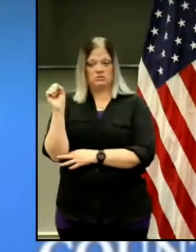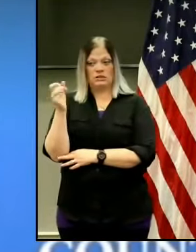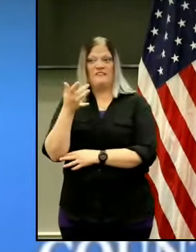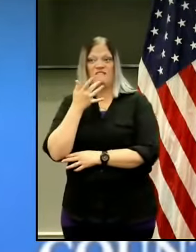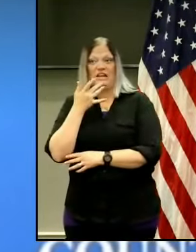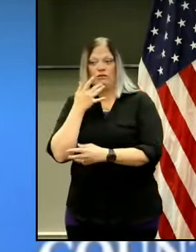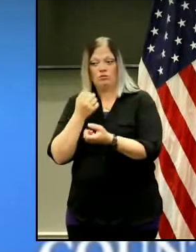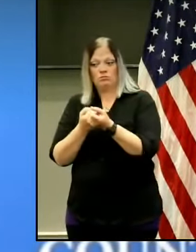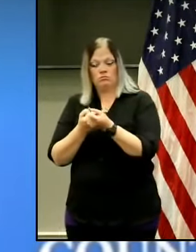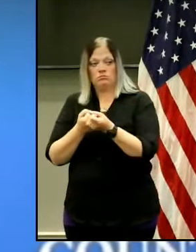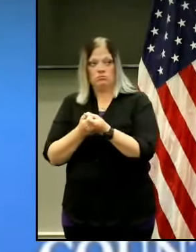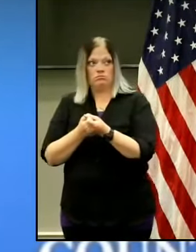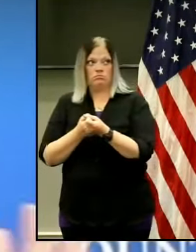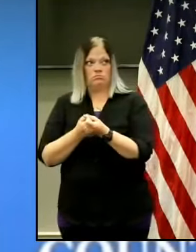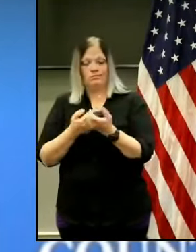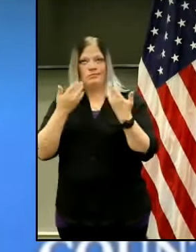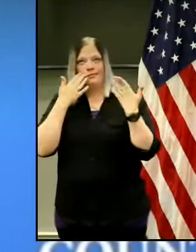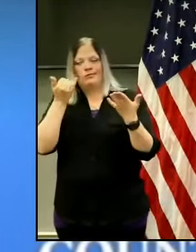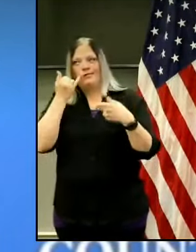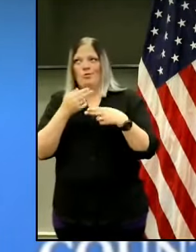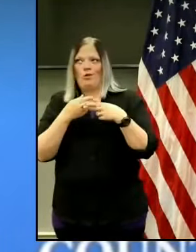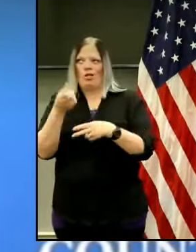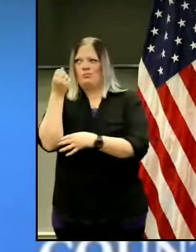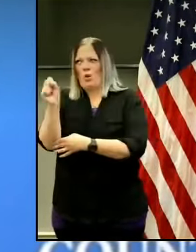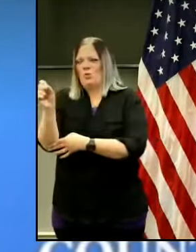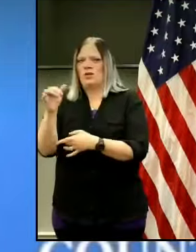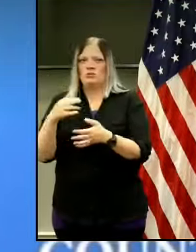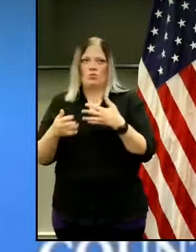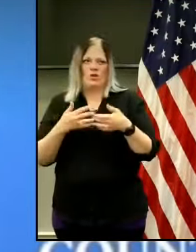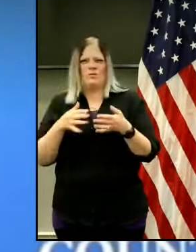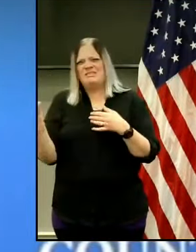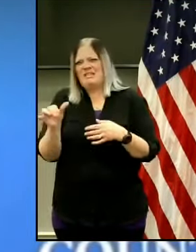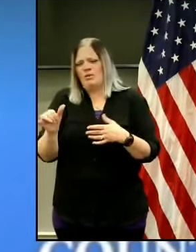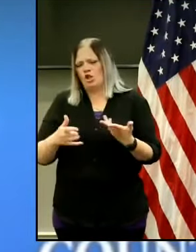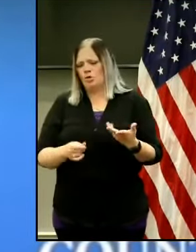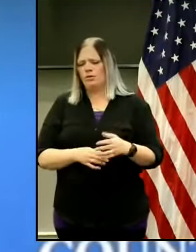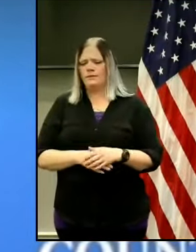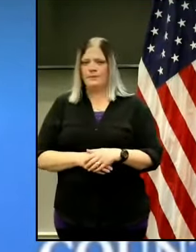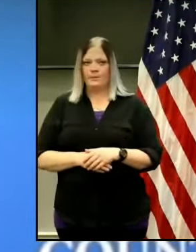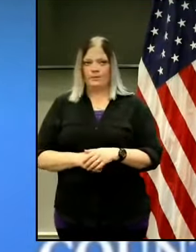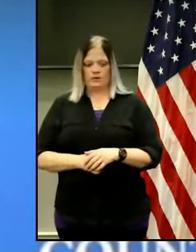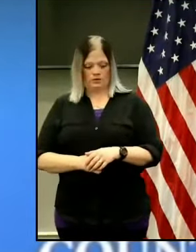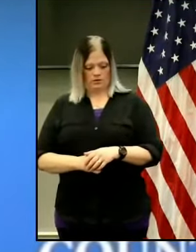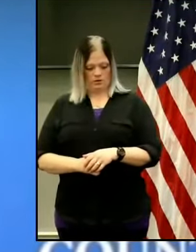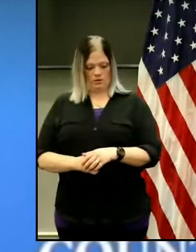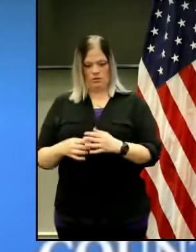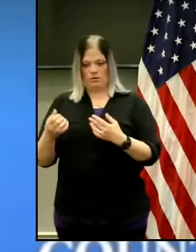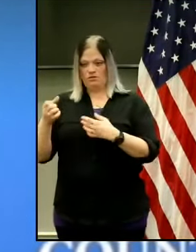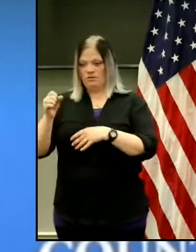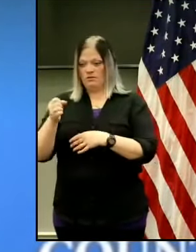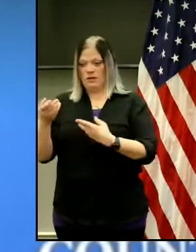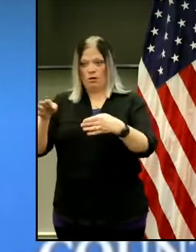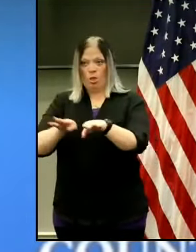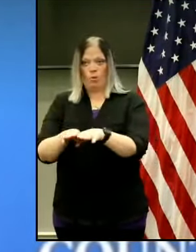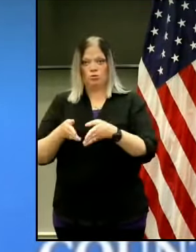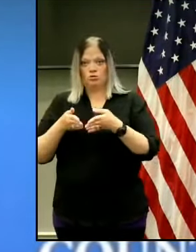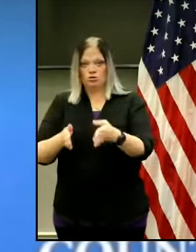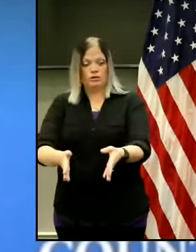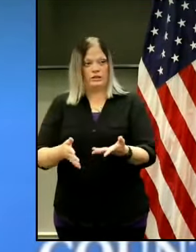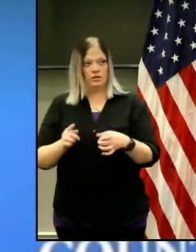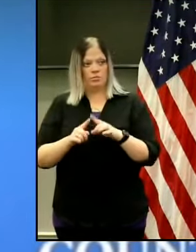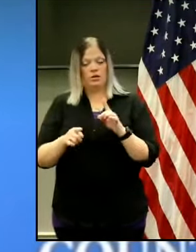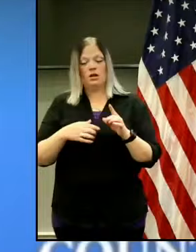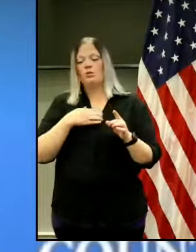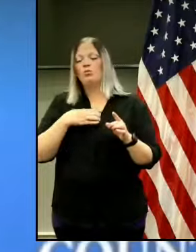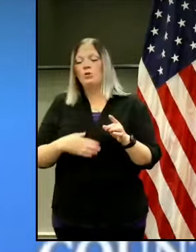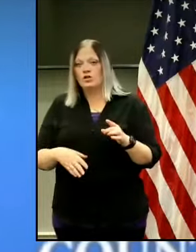of the, or had a, I don't know if you call it a protest, whatever, but it was similar to a protest They shut down the street. But I wish they